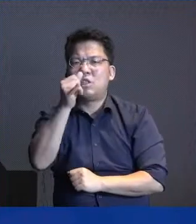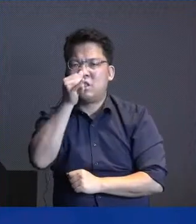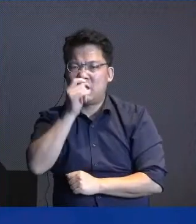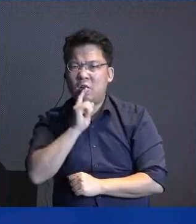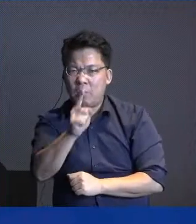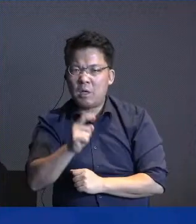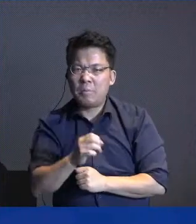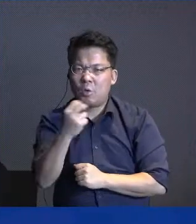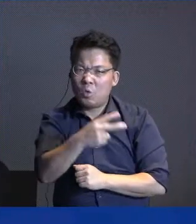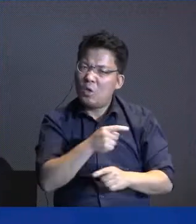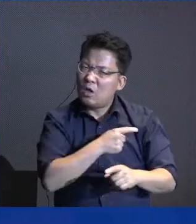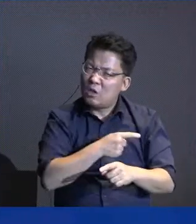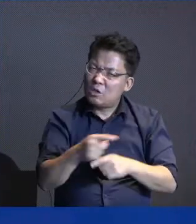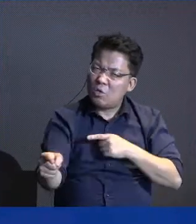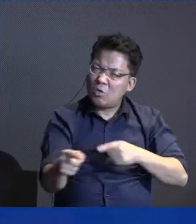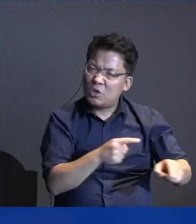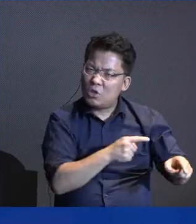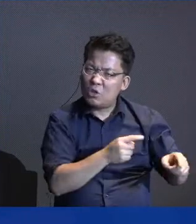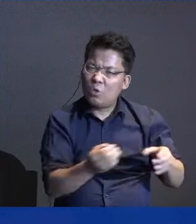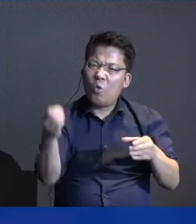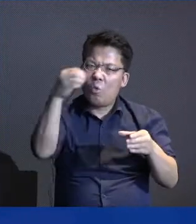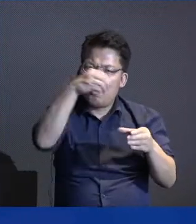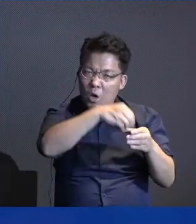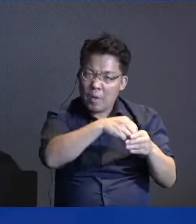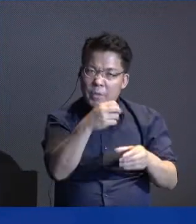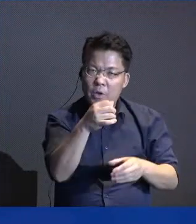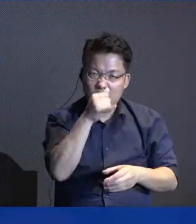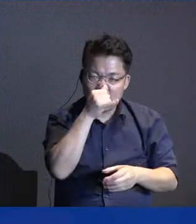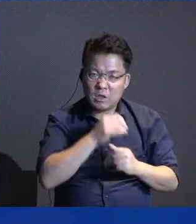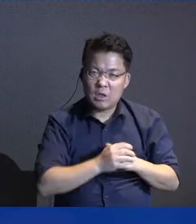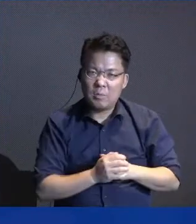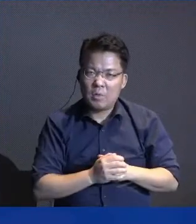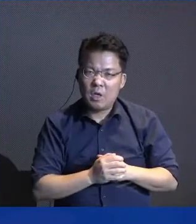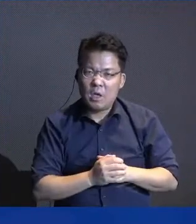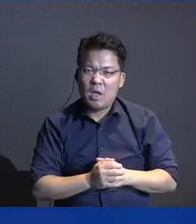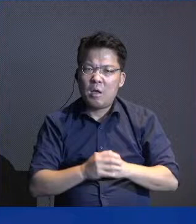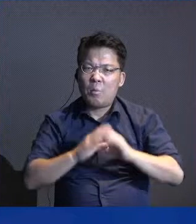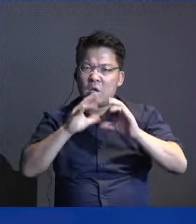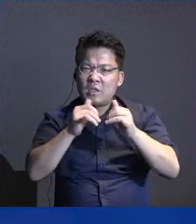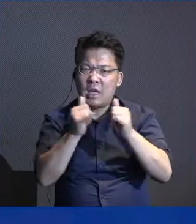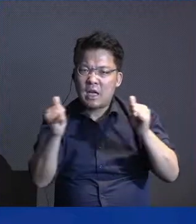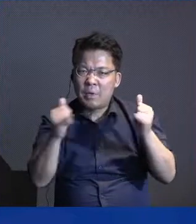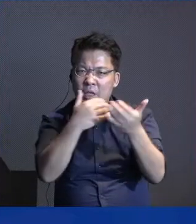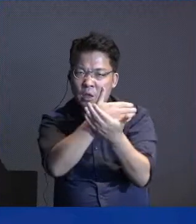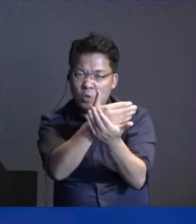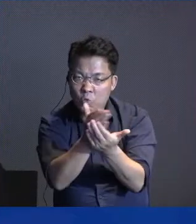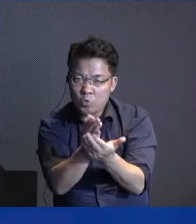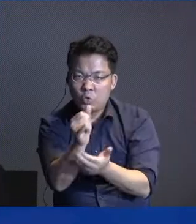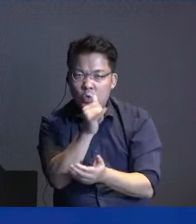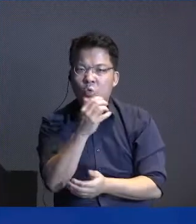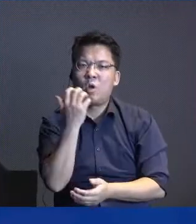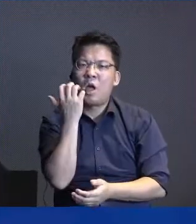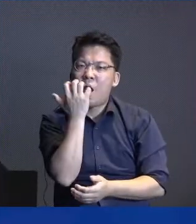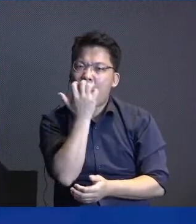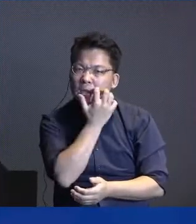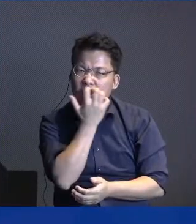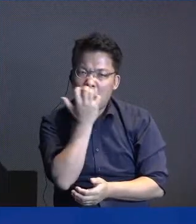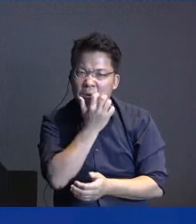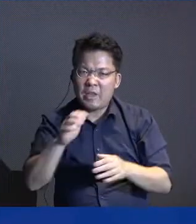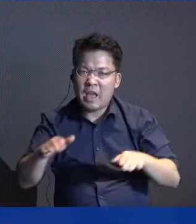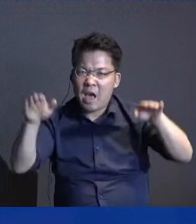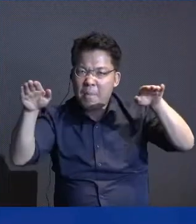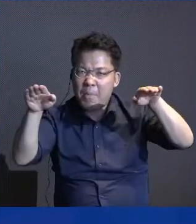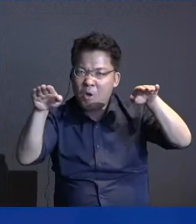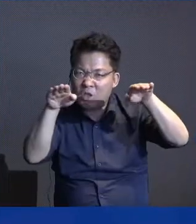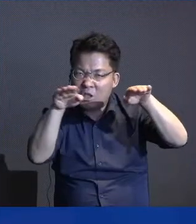the changing of demographics and gender equality, mental health policies, the immense amount of climate changes,